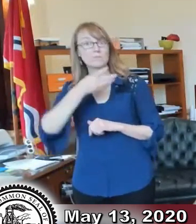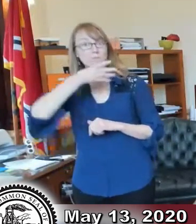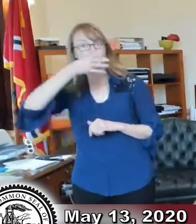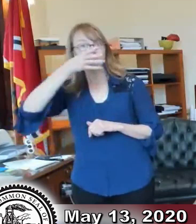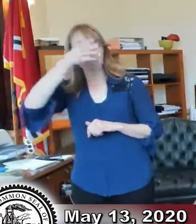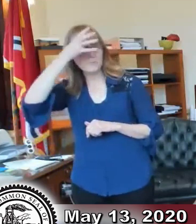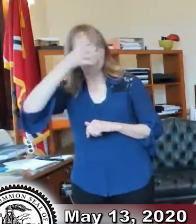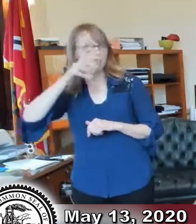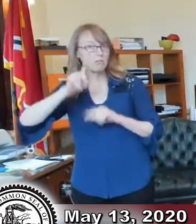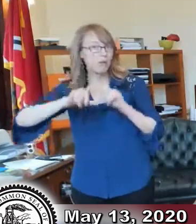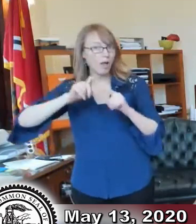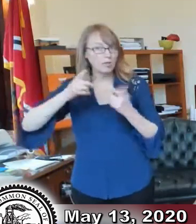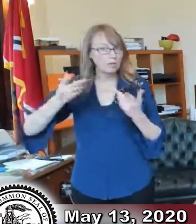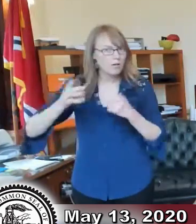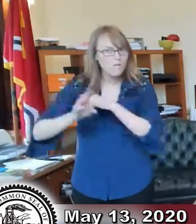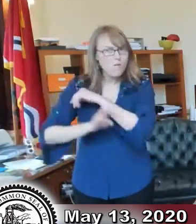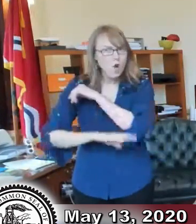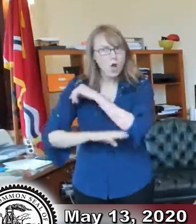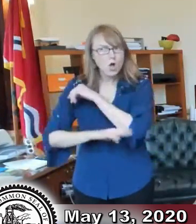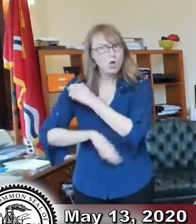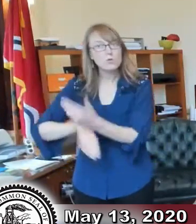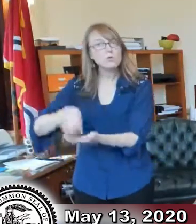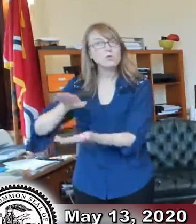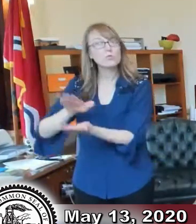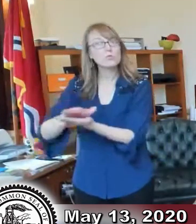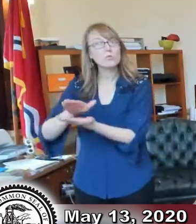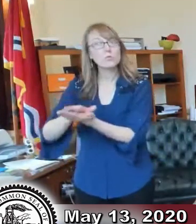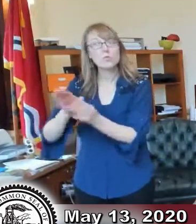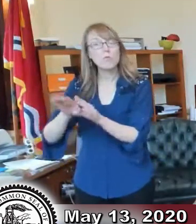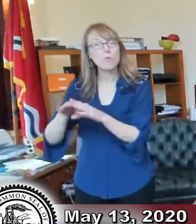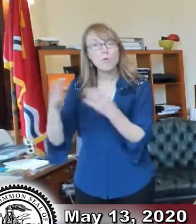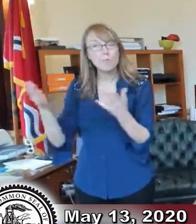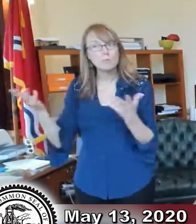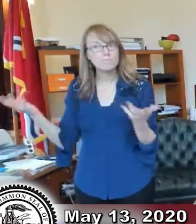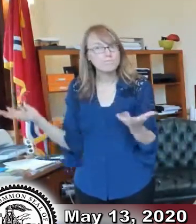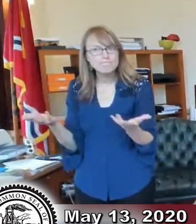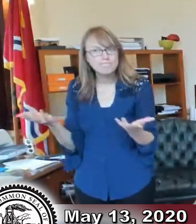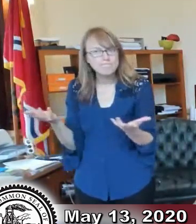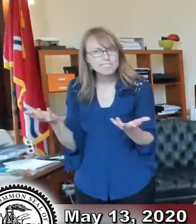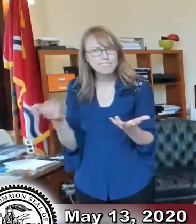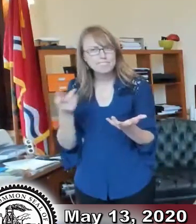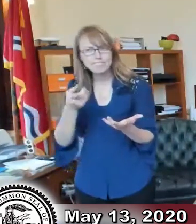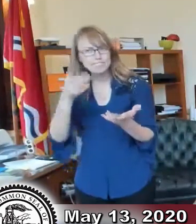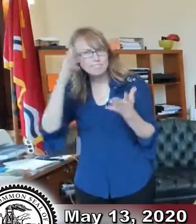come fall. There's no decision regarding whether or not schools will open this fall.